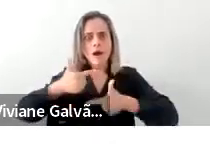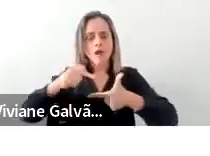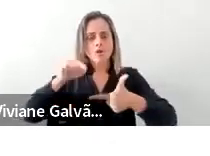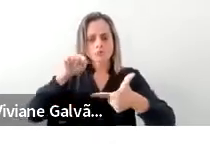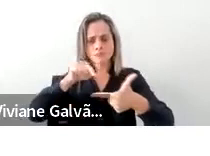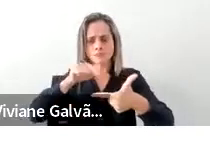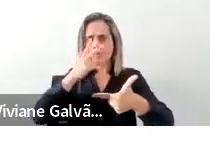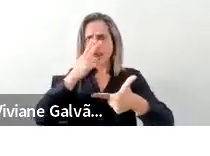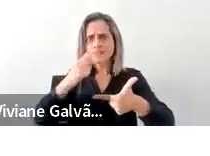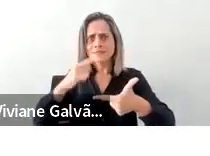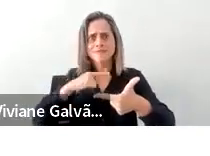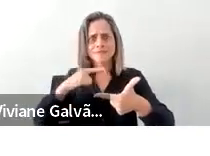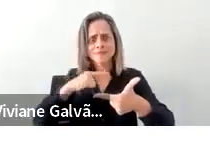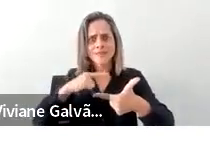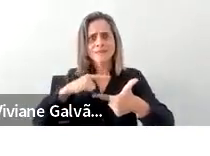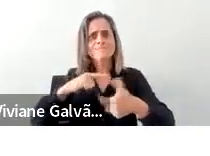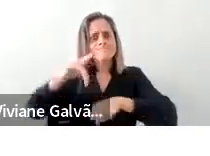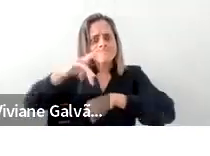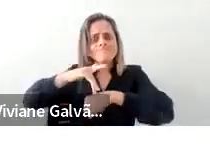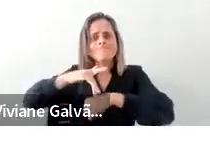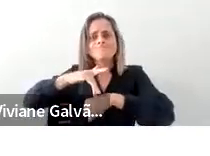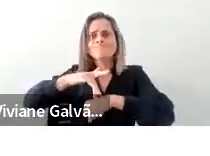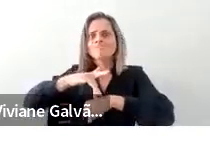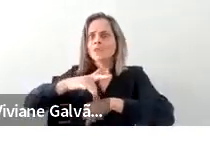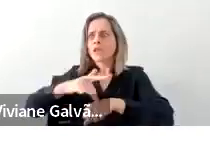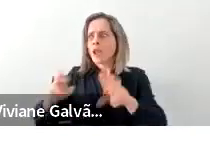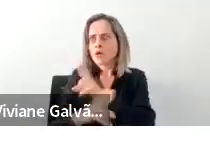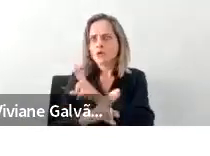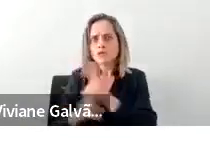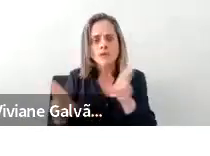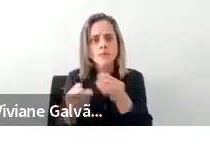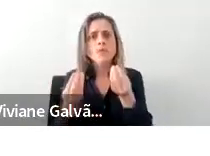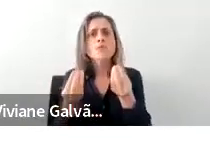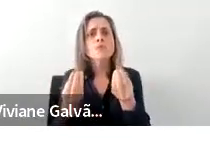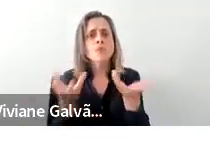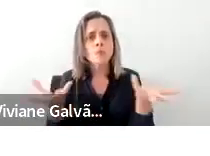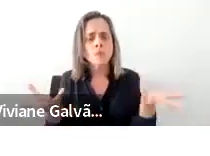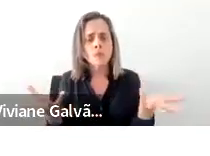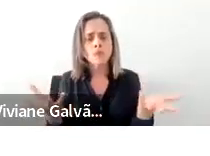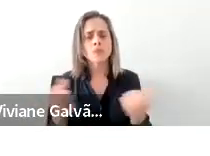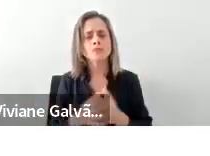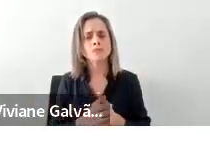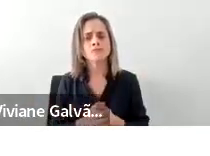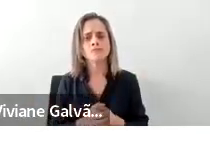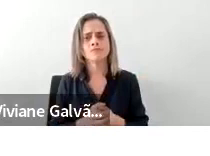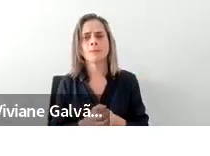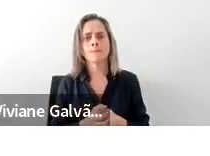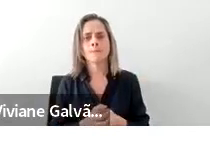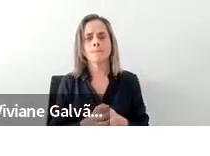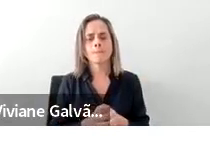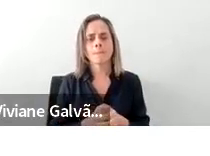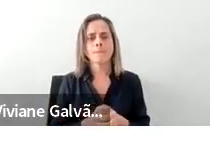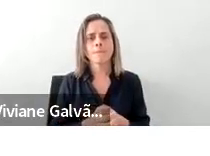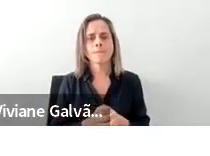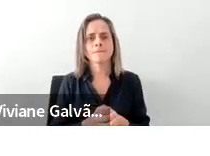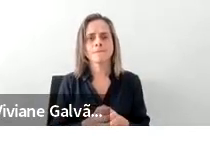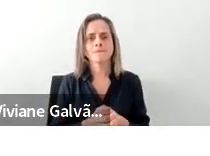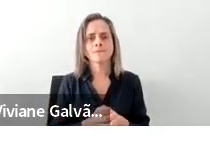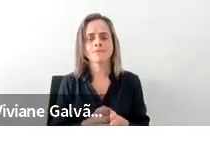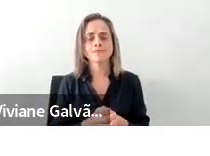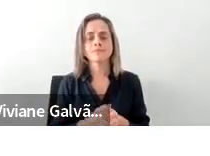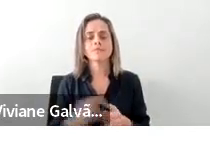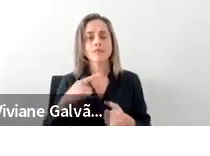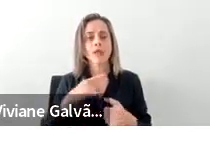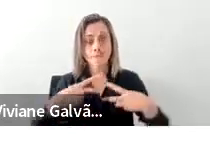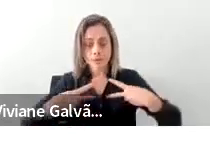These absurd forms, these absurd formulas of the bourgeois economists in describing these belong